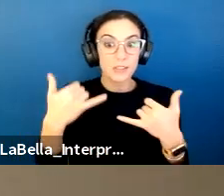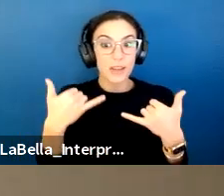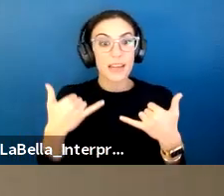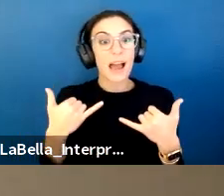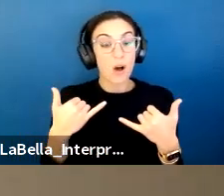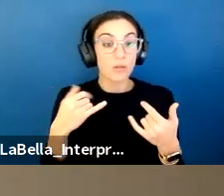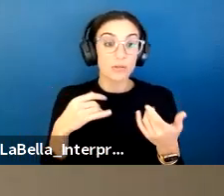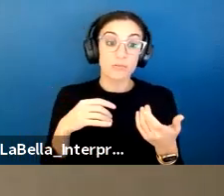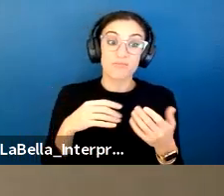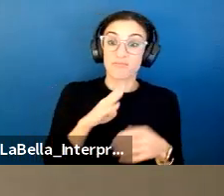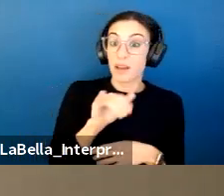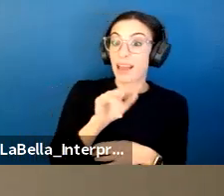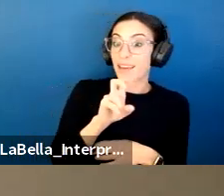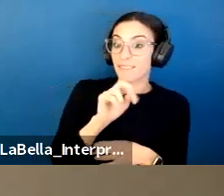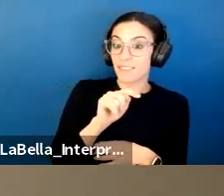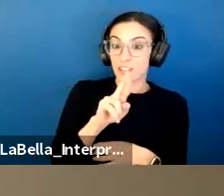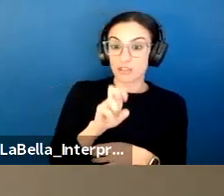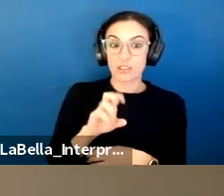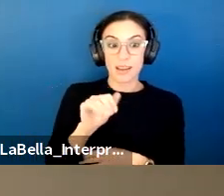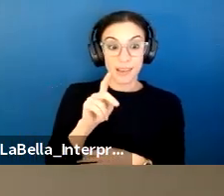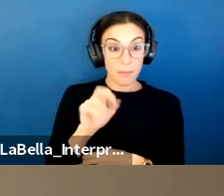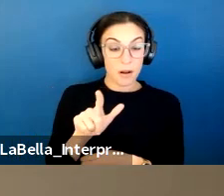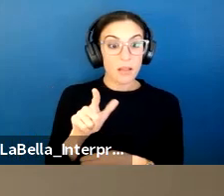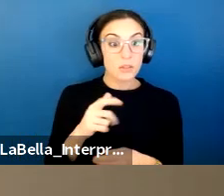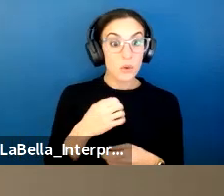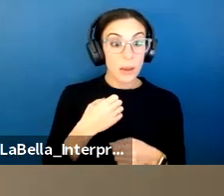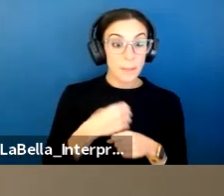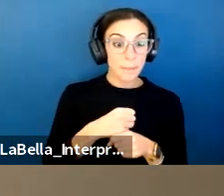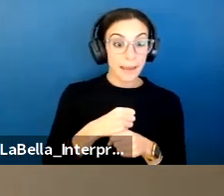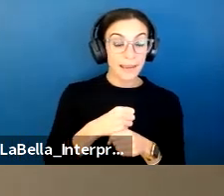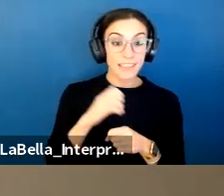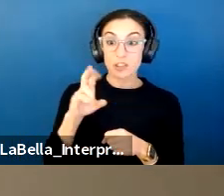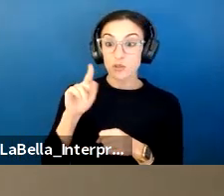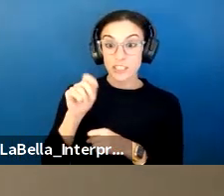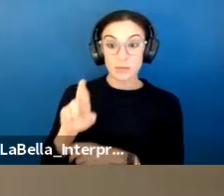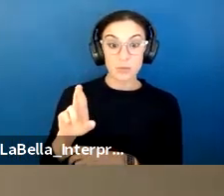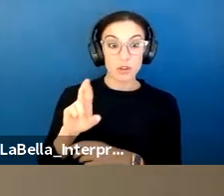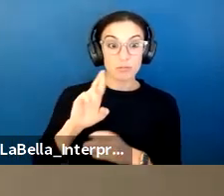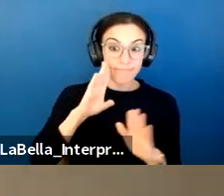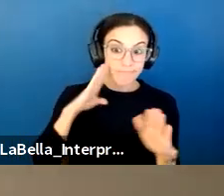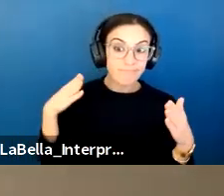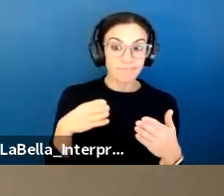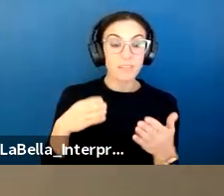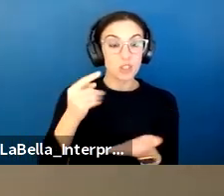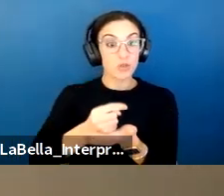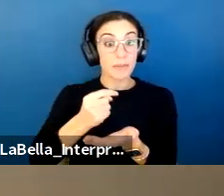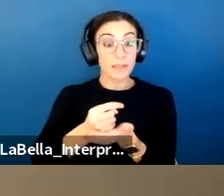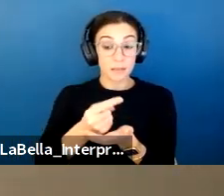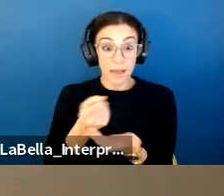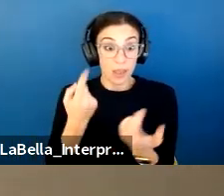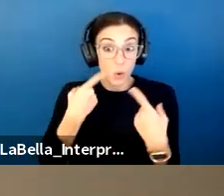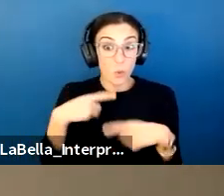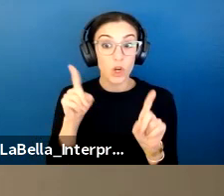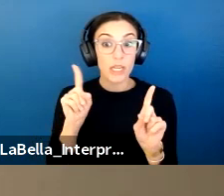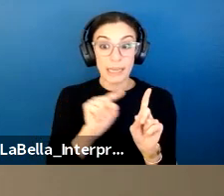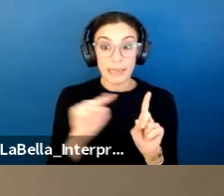by venture capital to make these CRISPR-oriented treatments, and they are working.